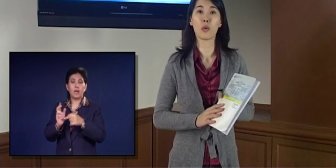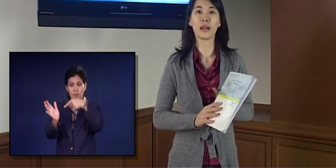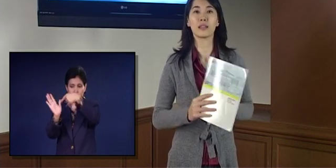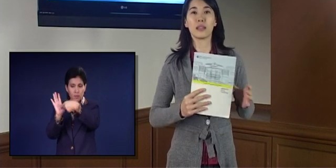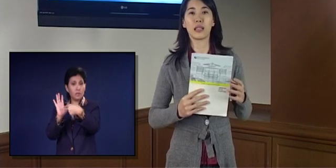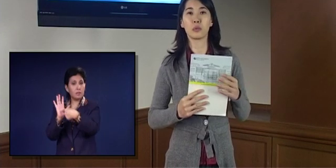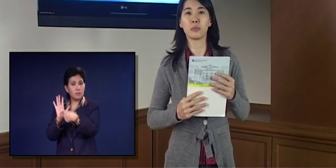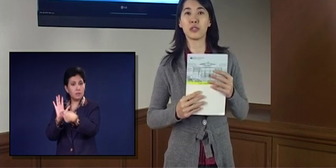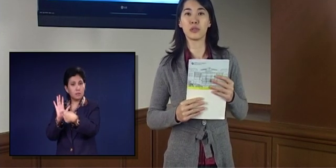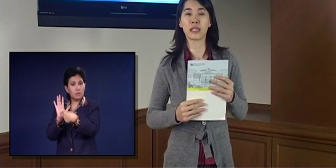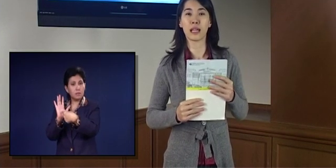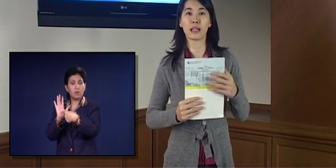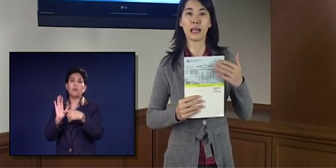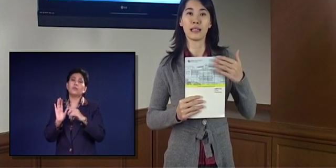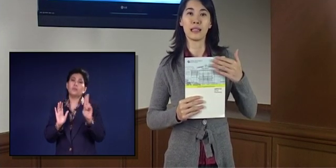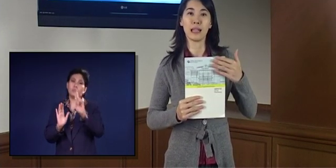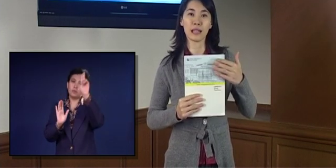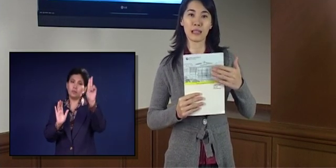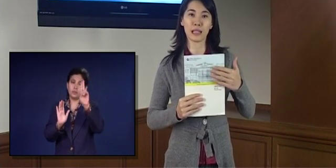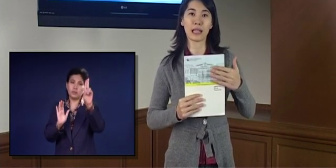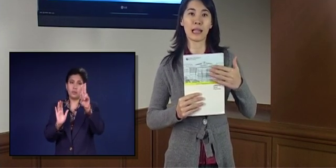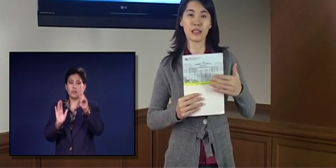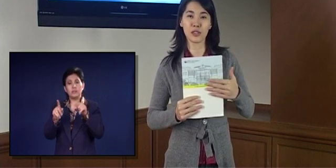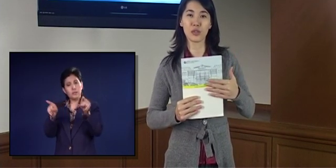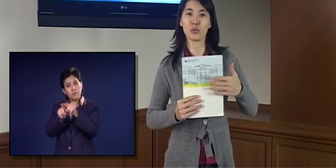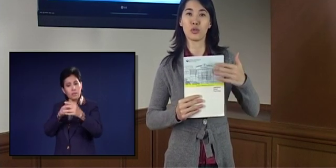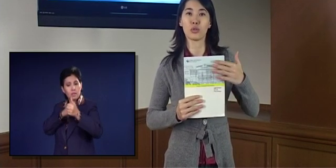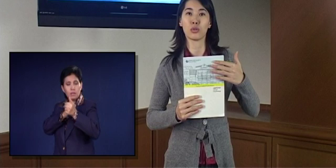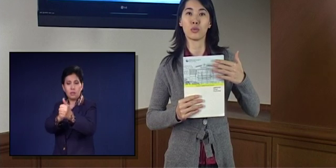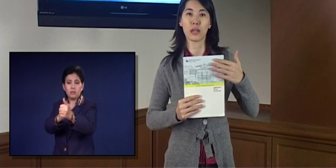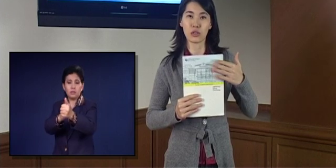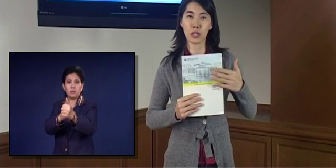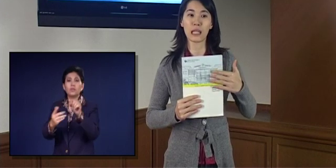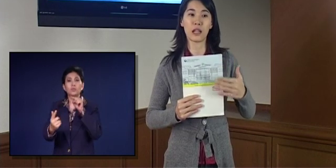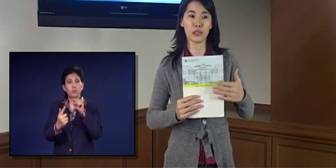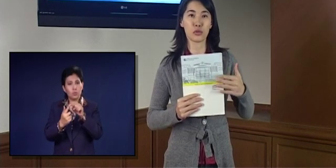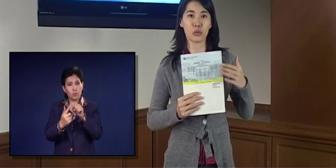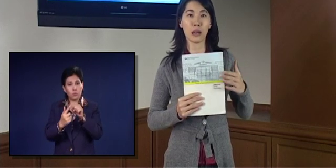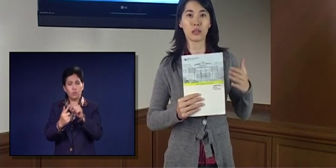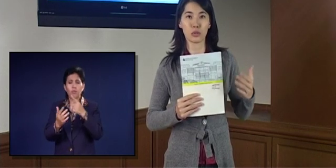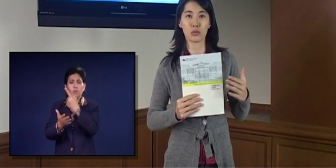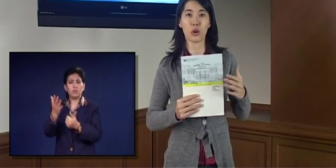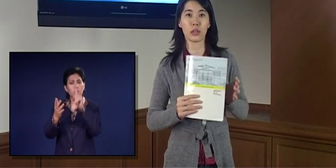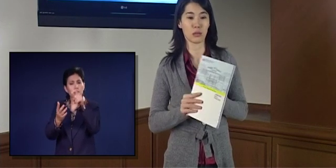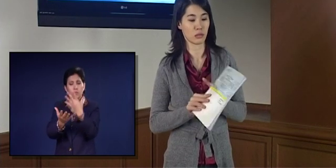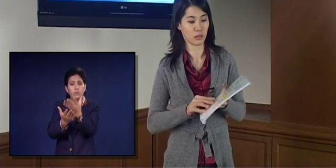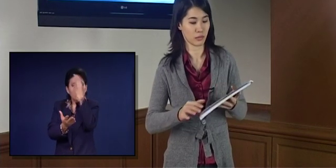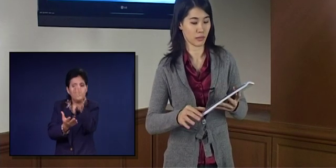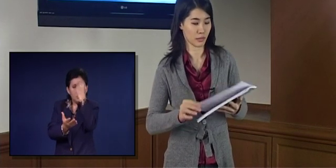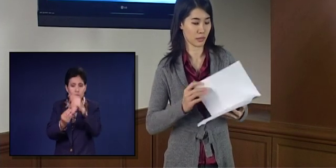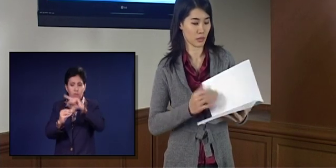This is the one that we'll be using, and it acts like a guidance to what you're going to learn throughout the